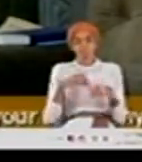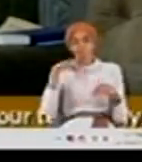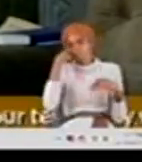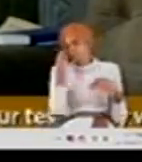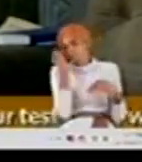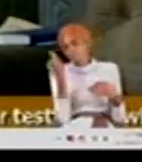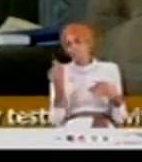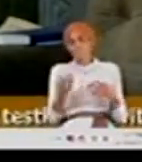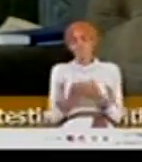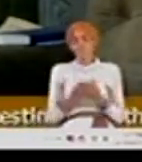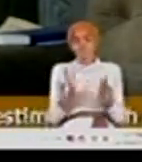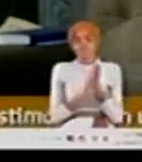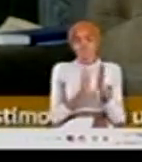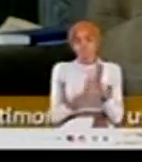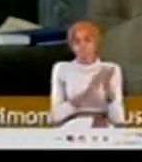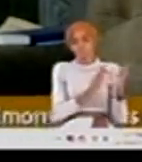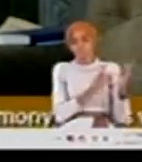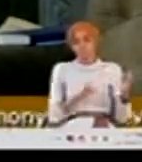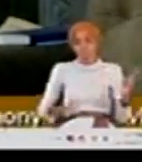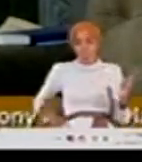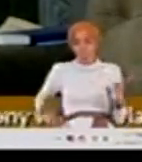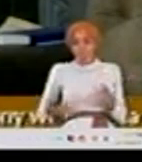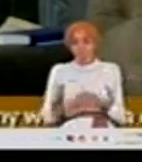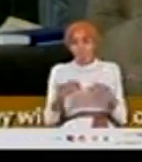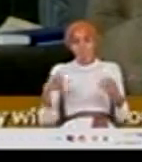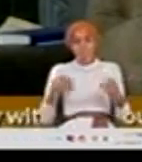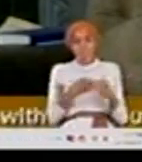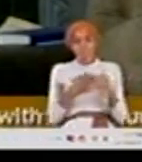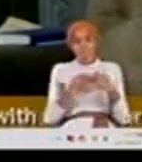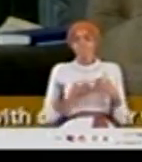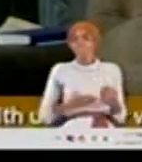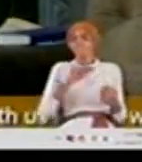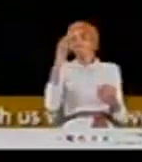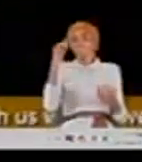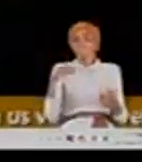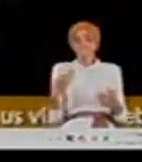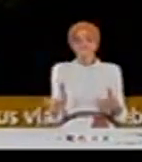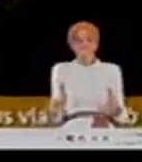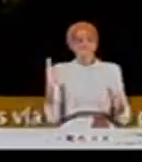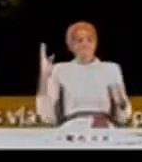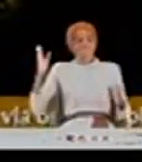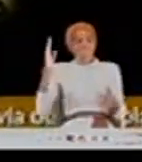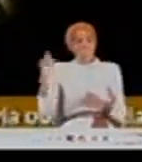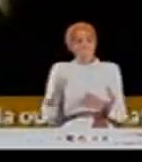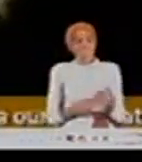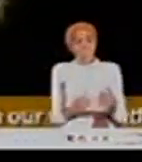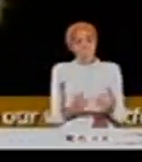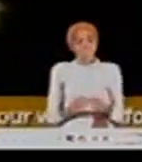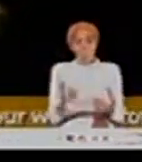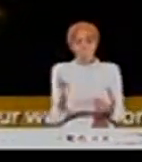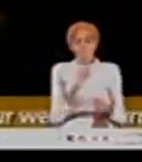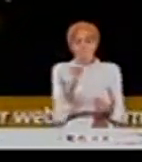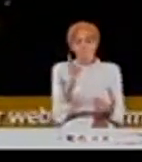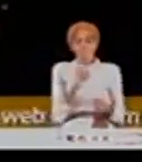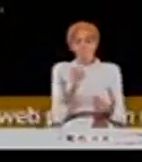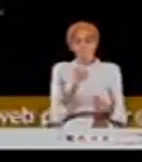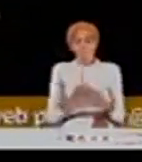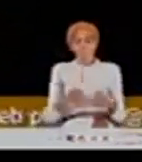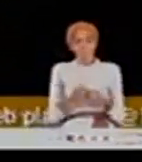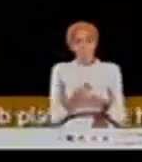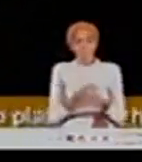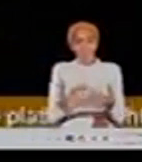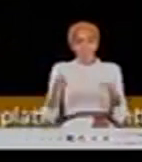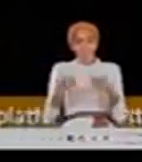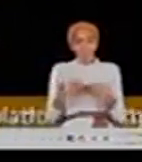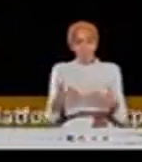shout hold on hold on shout of testimonies everywhere please bring them out even though you don't have way make way make